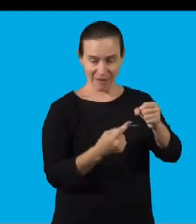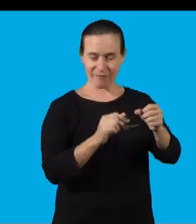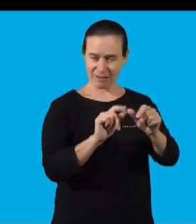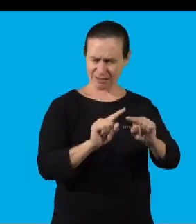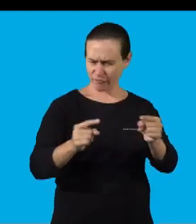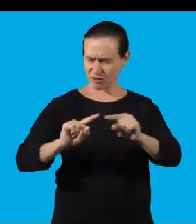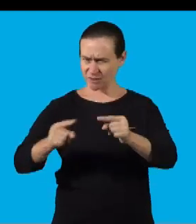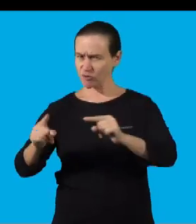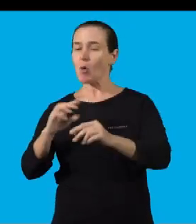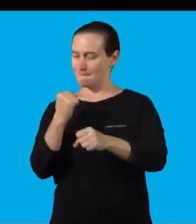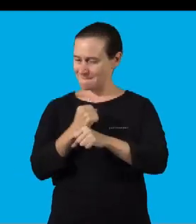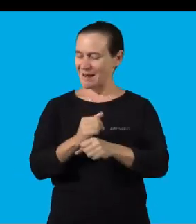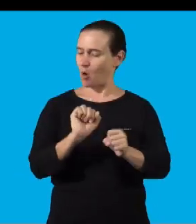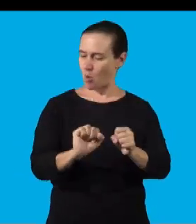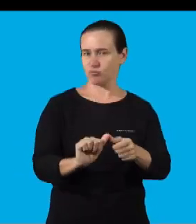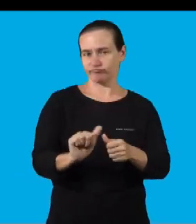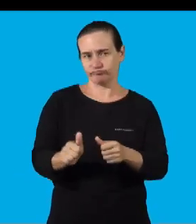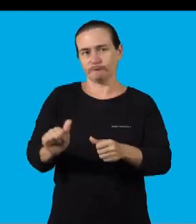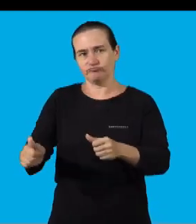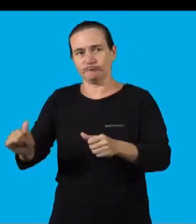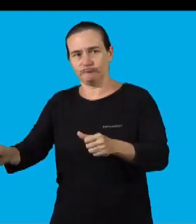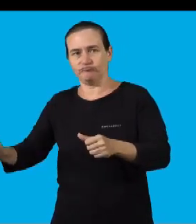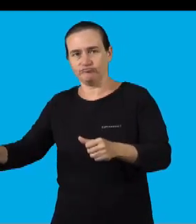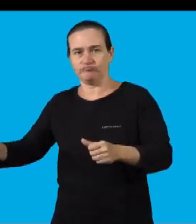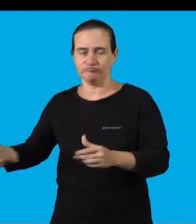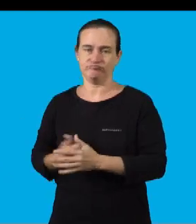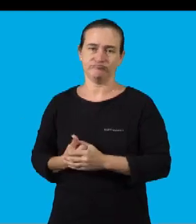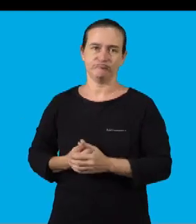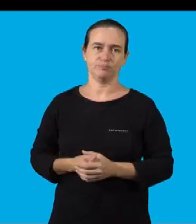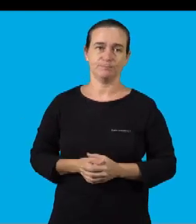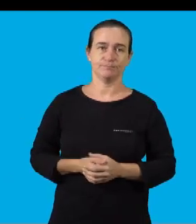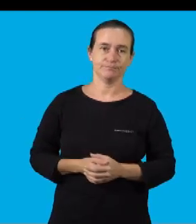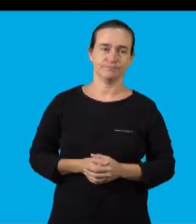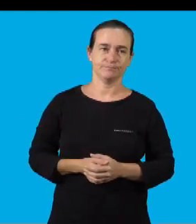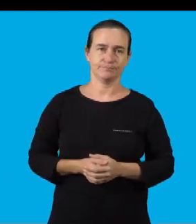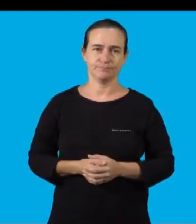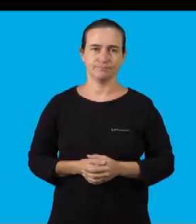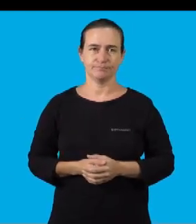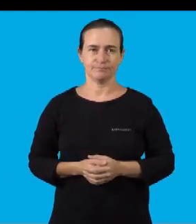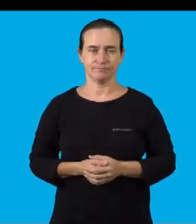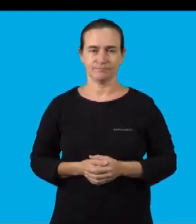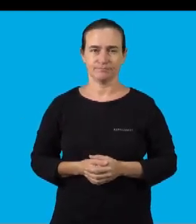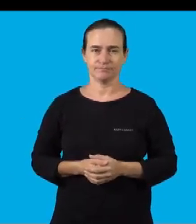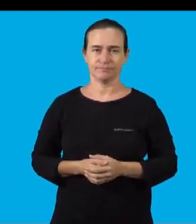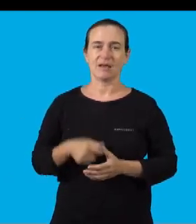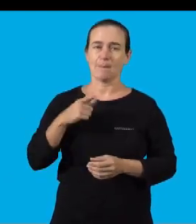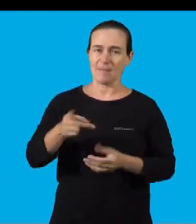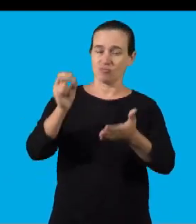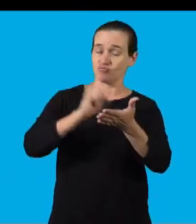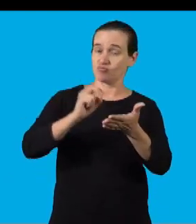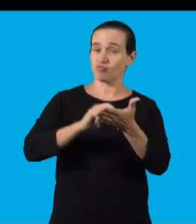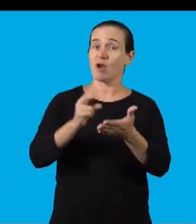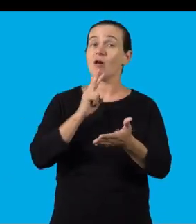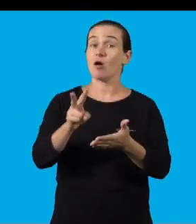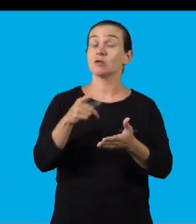their own. So it says, determine the general term for the sequence of the first differences of the quadratic pattern. Write